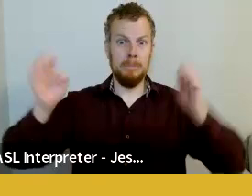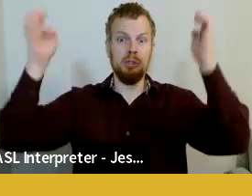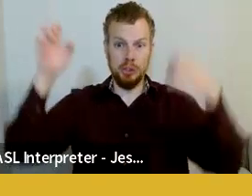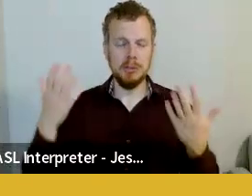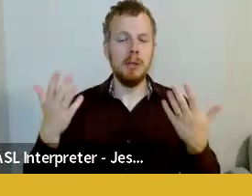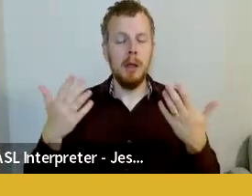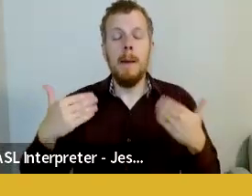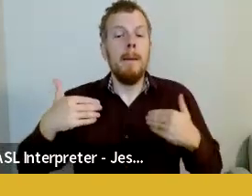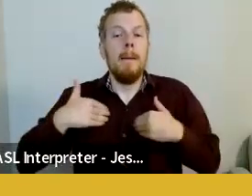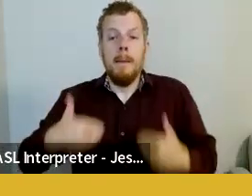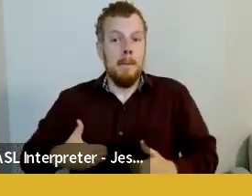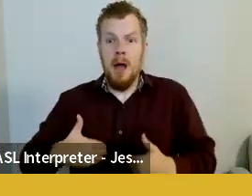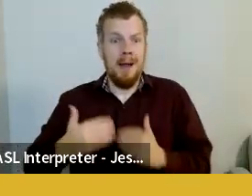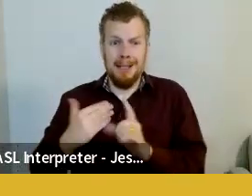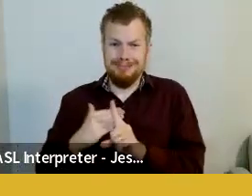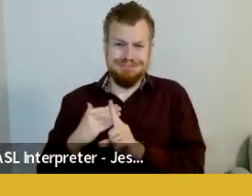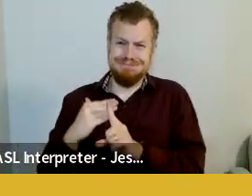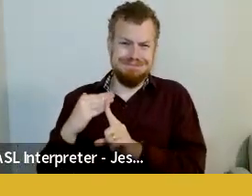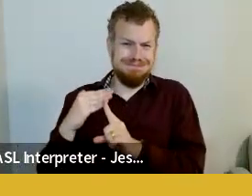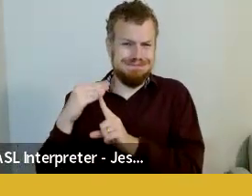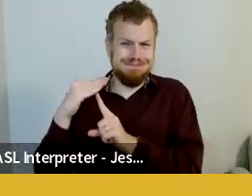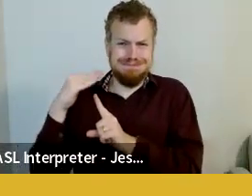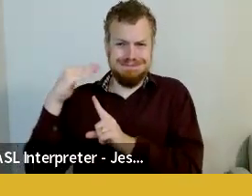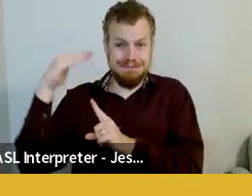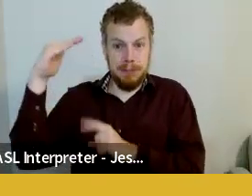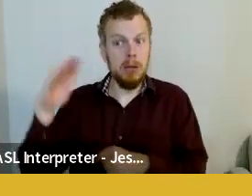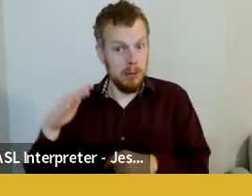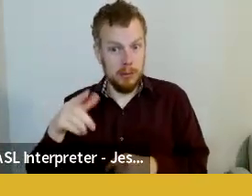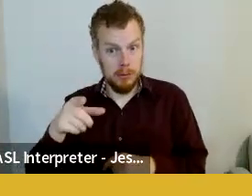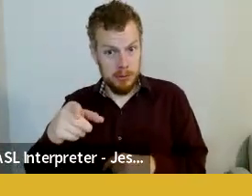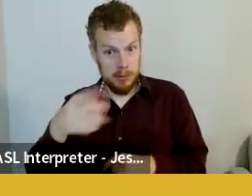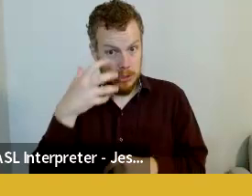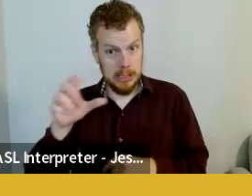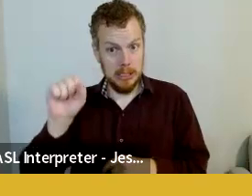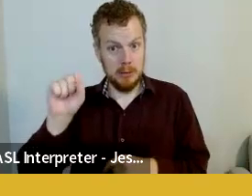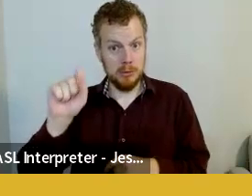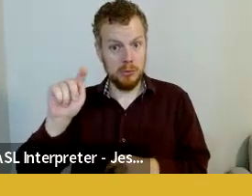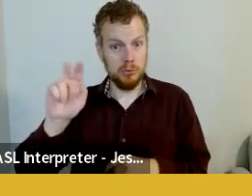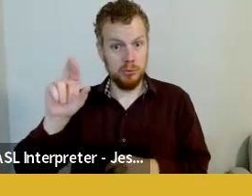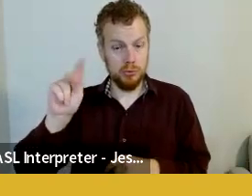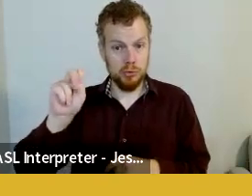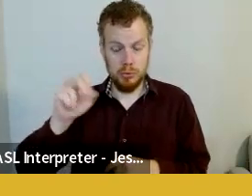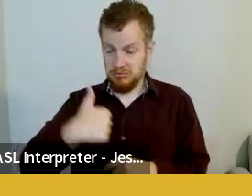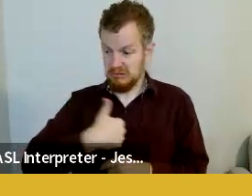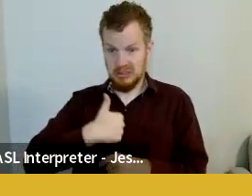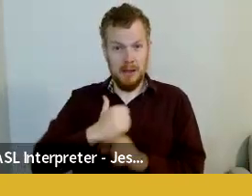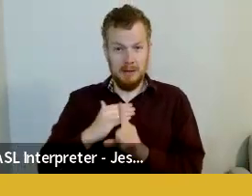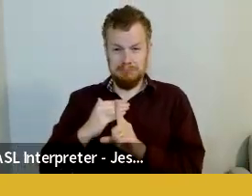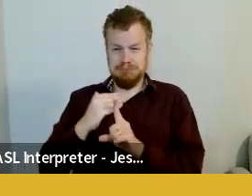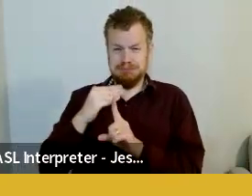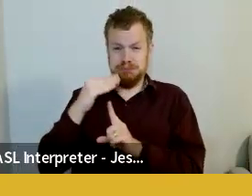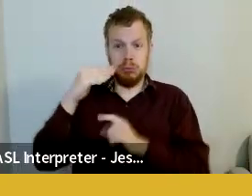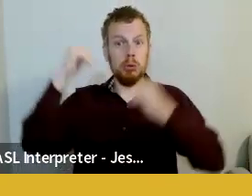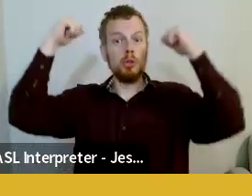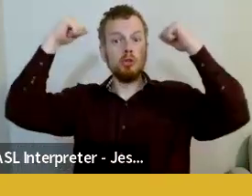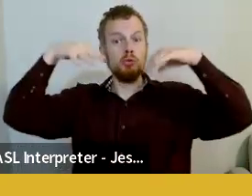body can't control its temperature. So during a heat stroke, your temperature rises quickly, you stop sweating, and